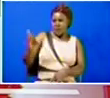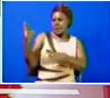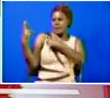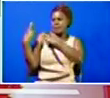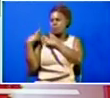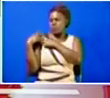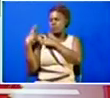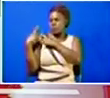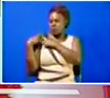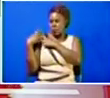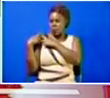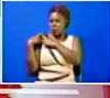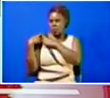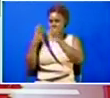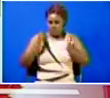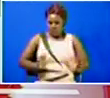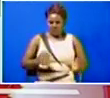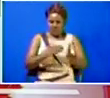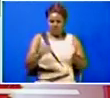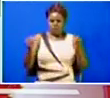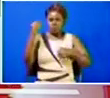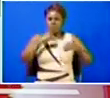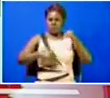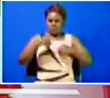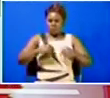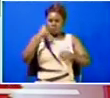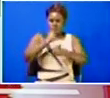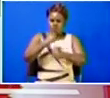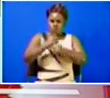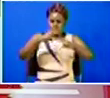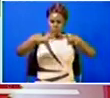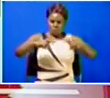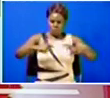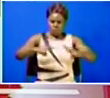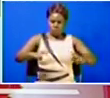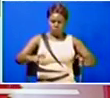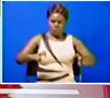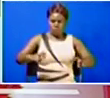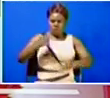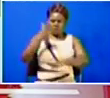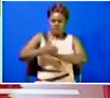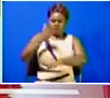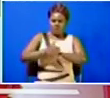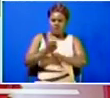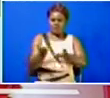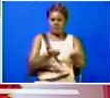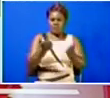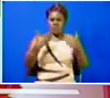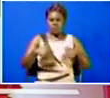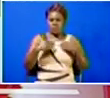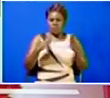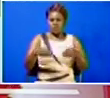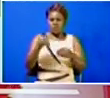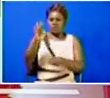Chief Executive Officer of the Ethics and Anti-Corruption Commission to conduct investigations on unscrupulous traders who were paid some